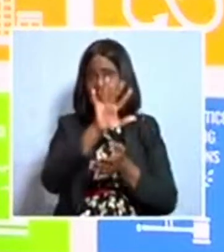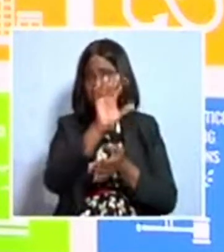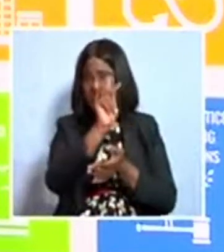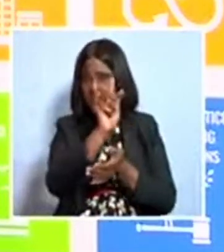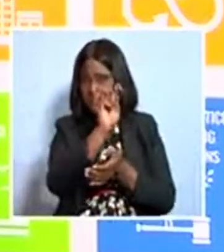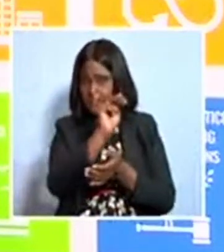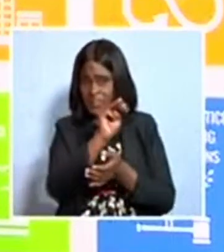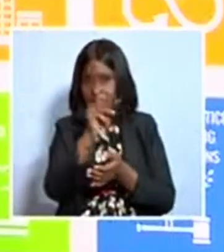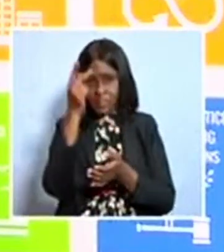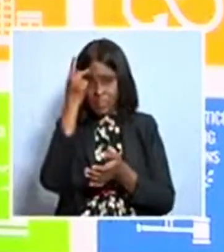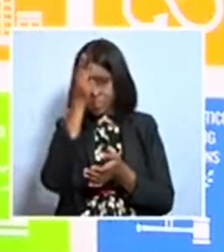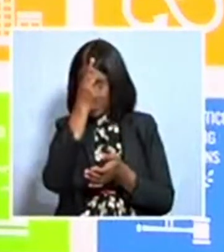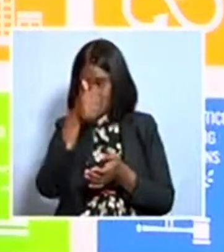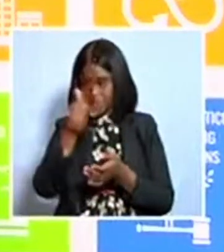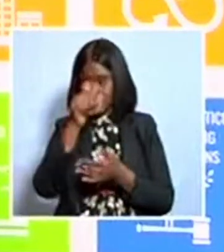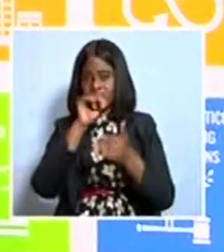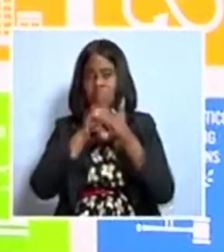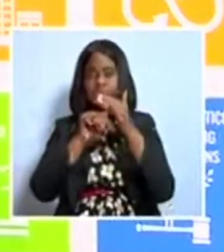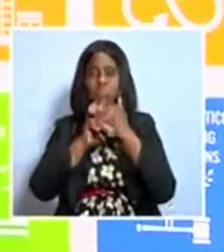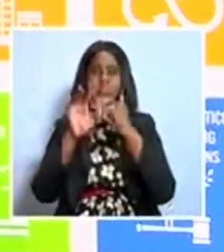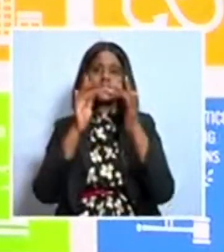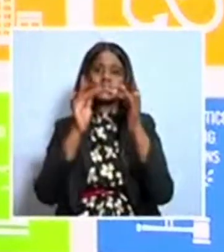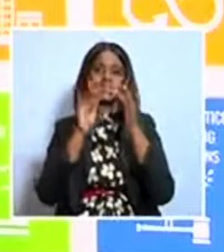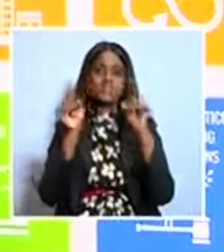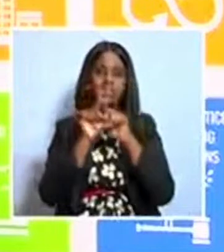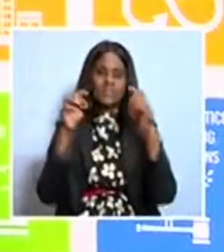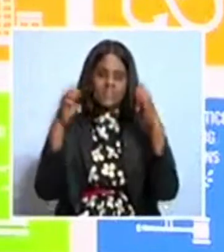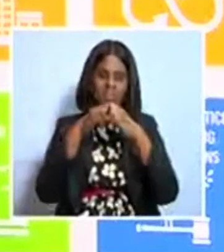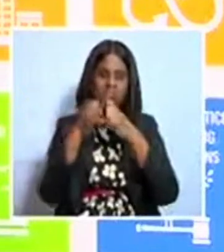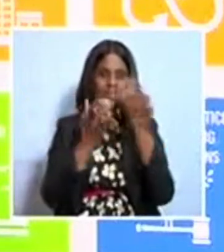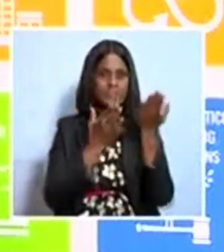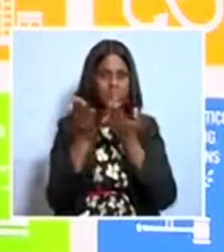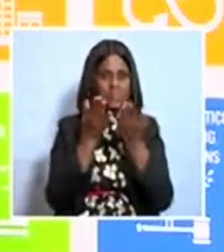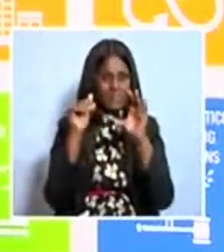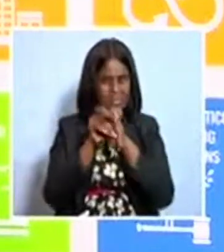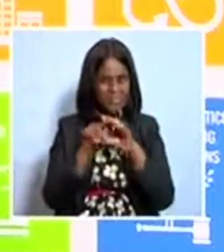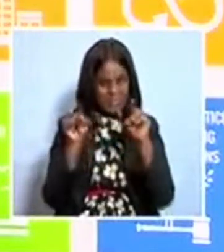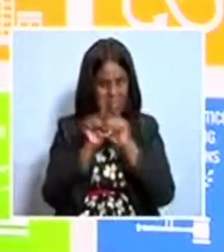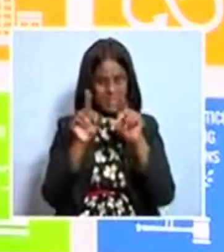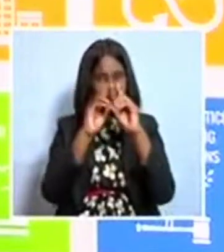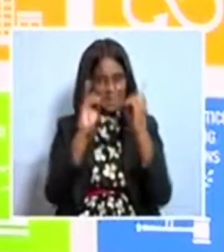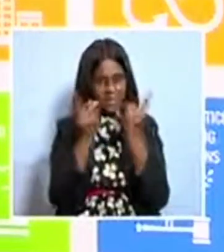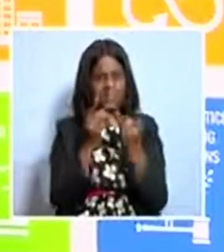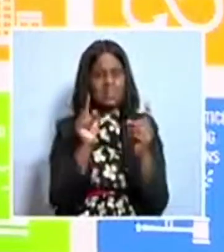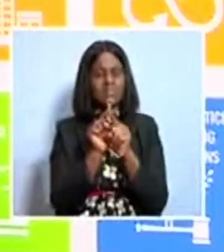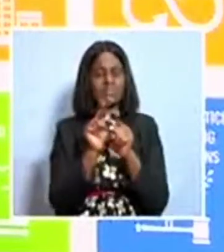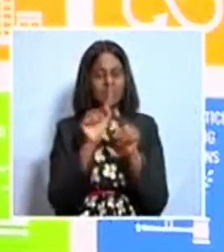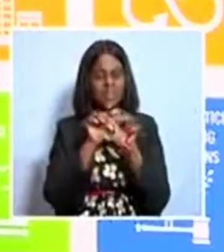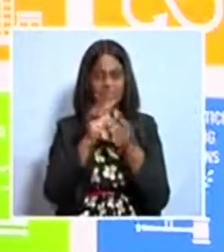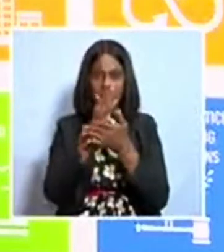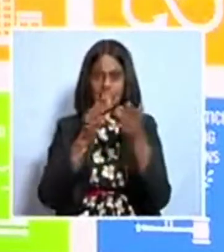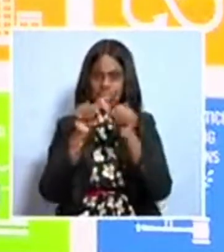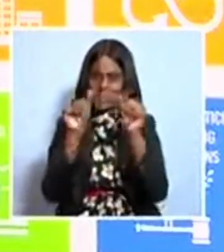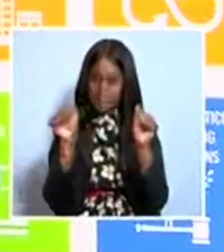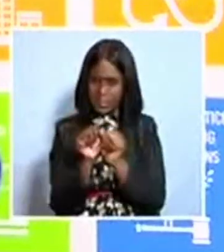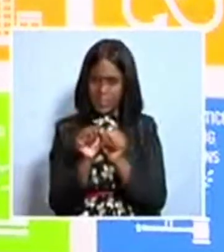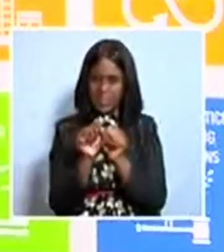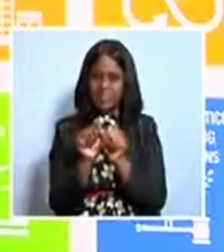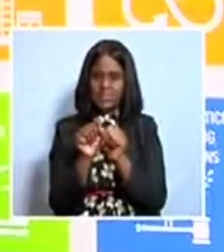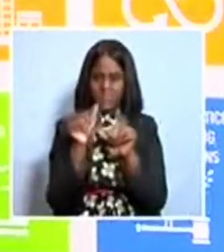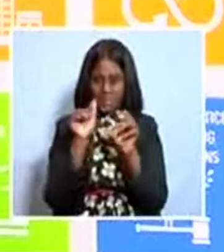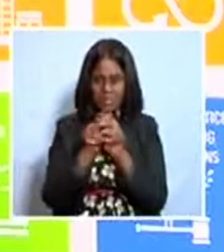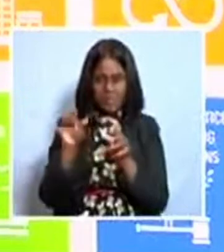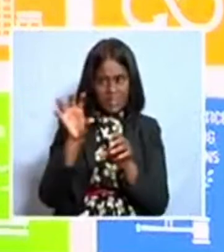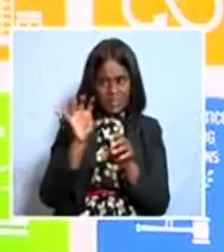to Petauke where they can access internet. Also banking services are in that district. In certain areas, just at the